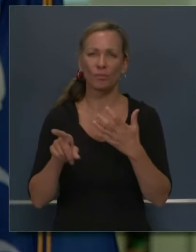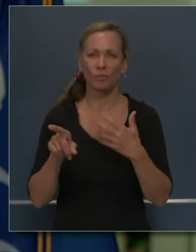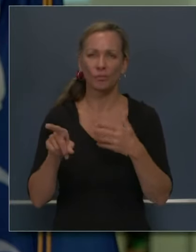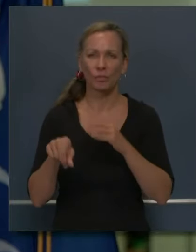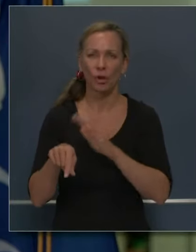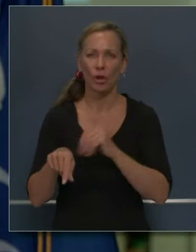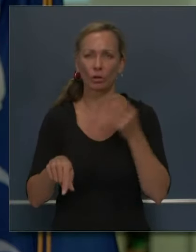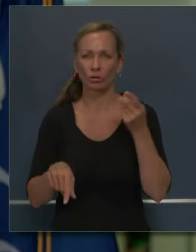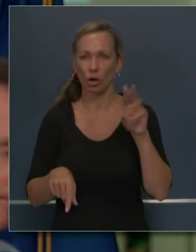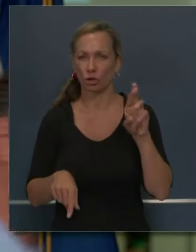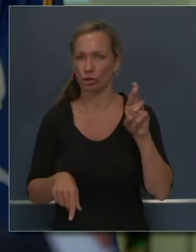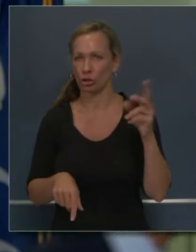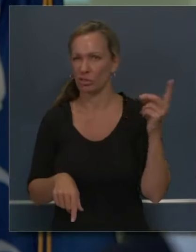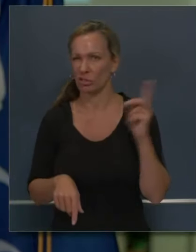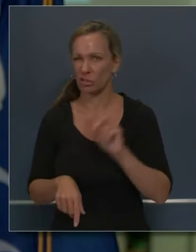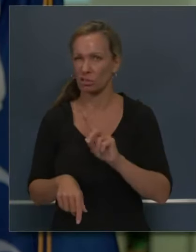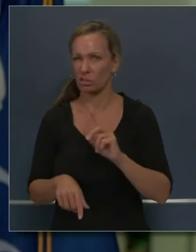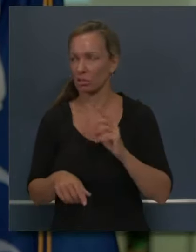this environment.